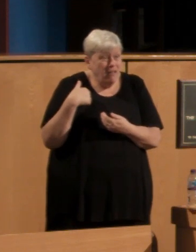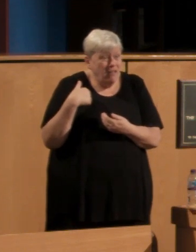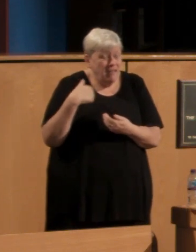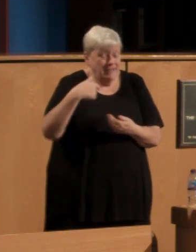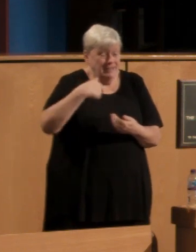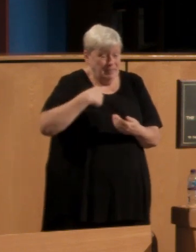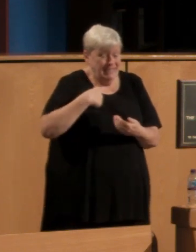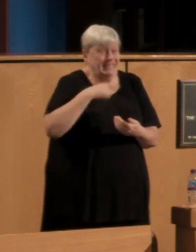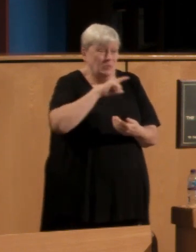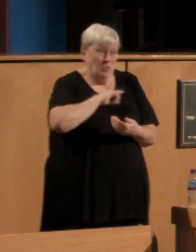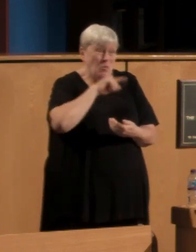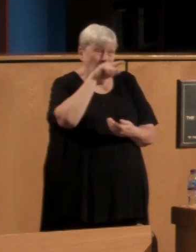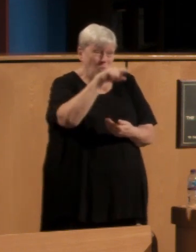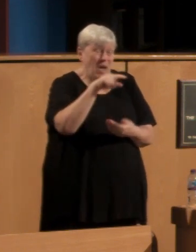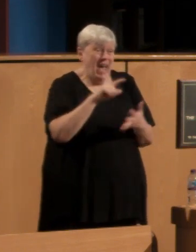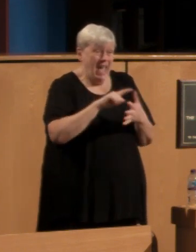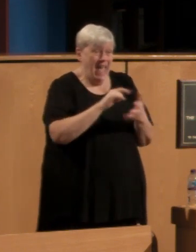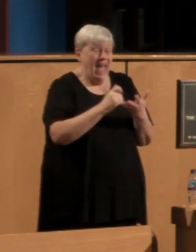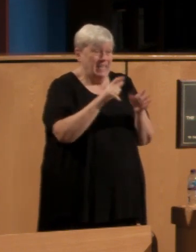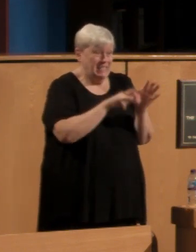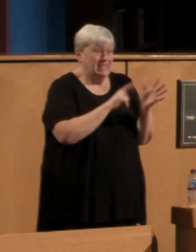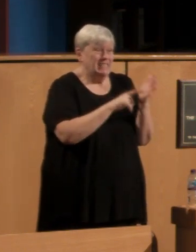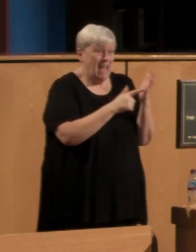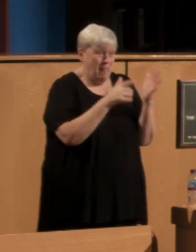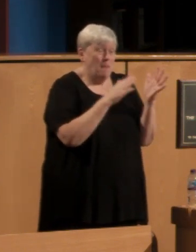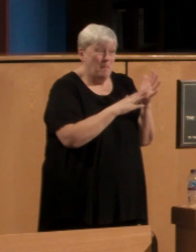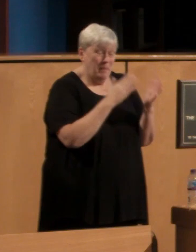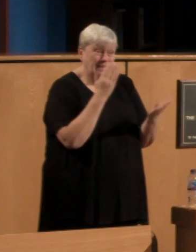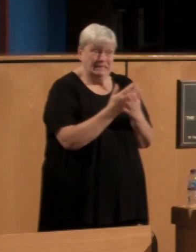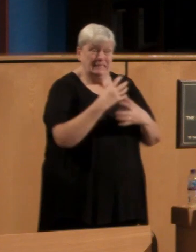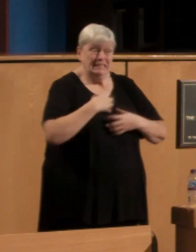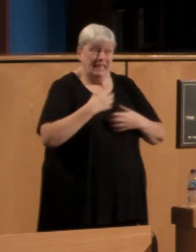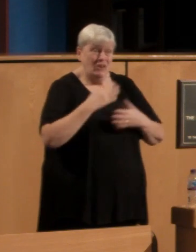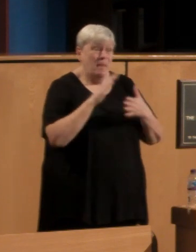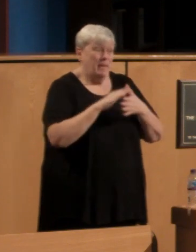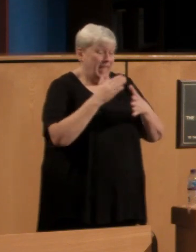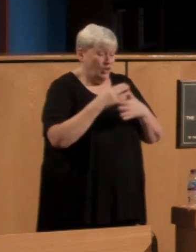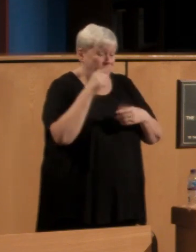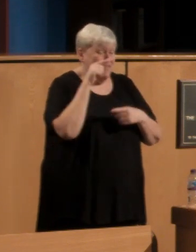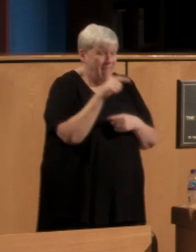really scary about the idea of an asylum, and